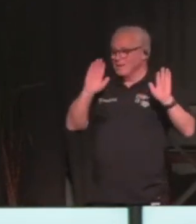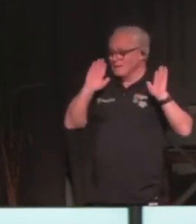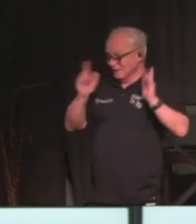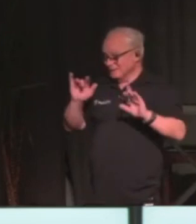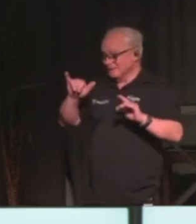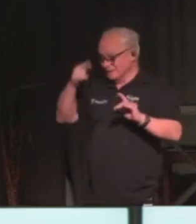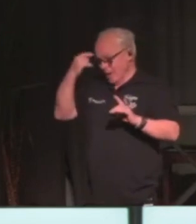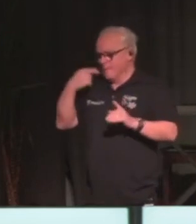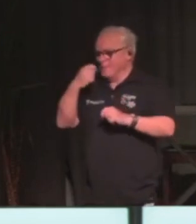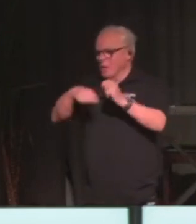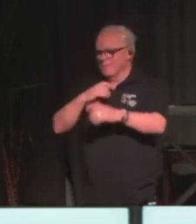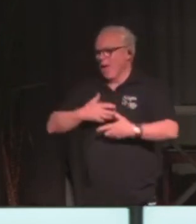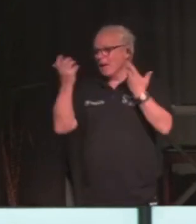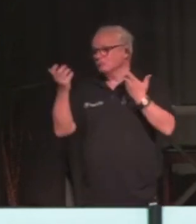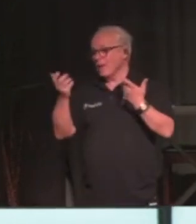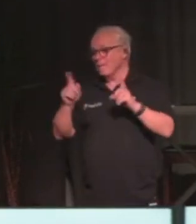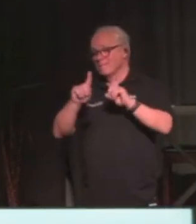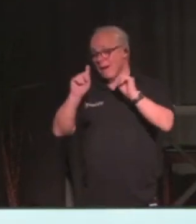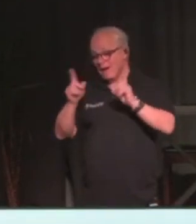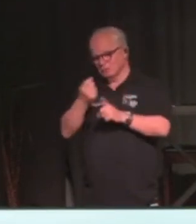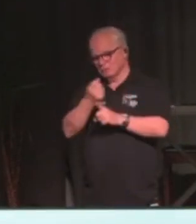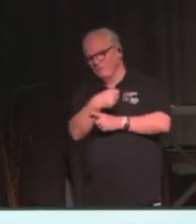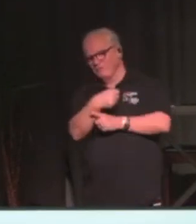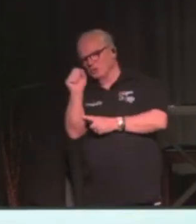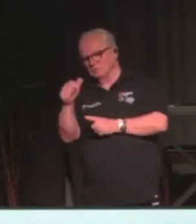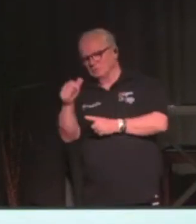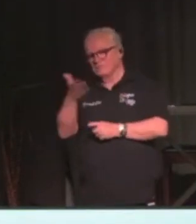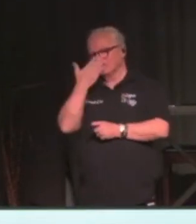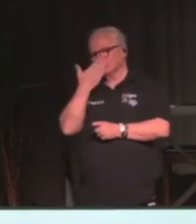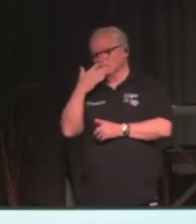angry, but we have to refuse to be offended.